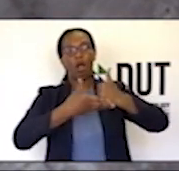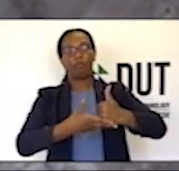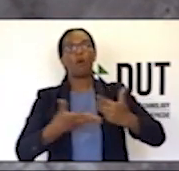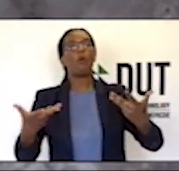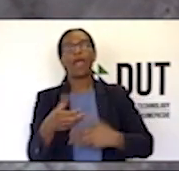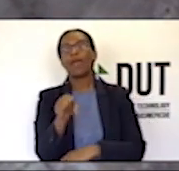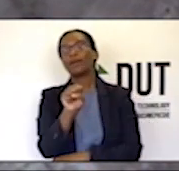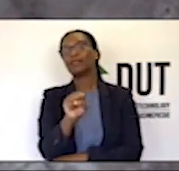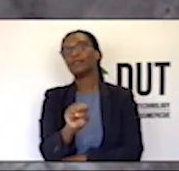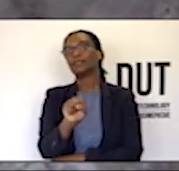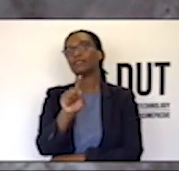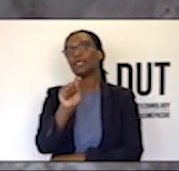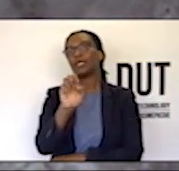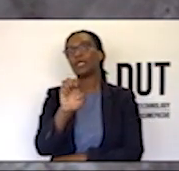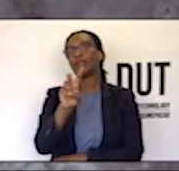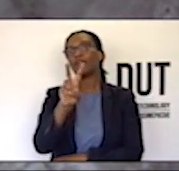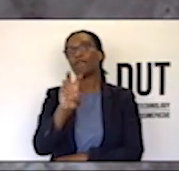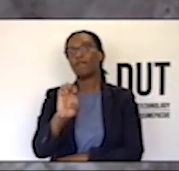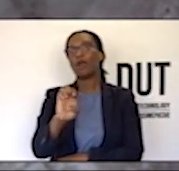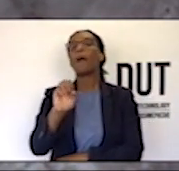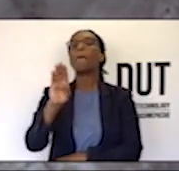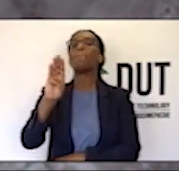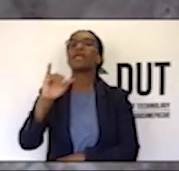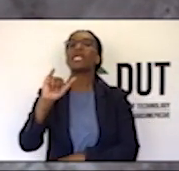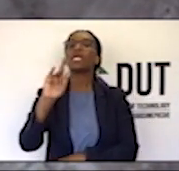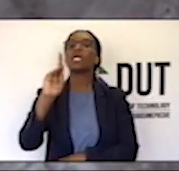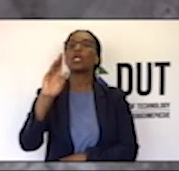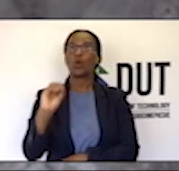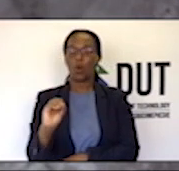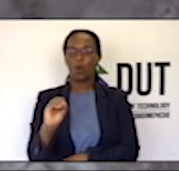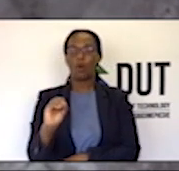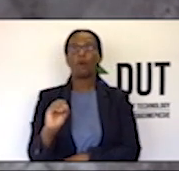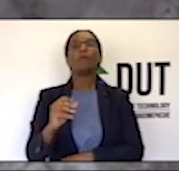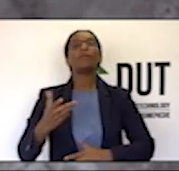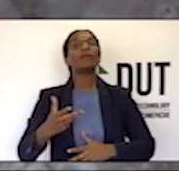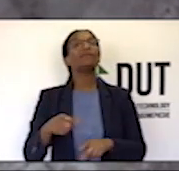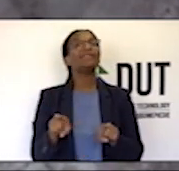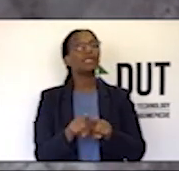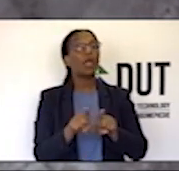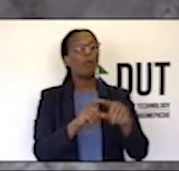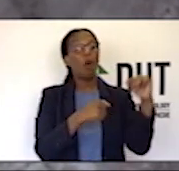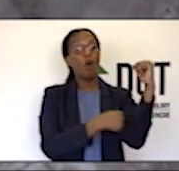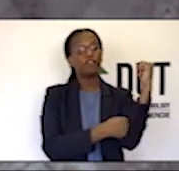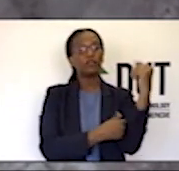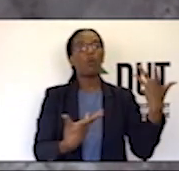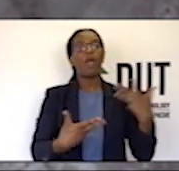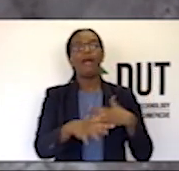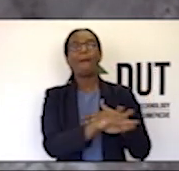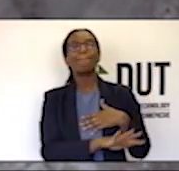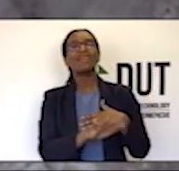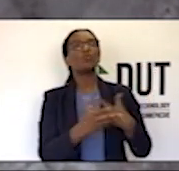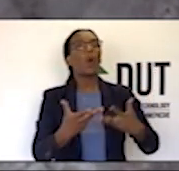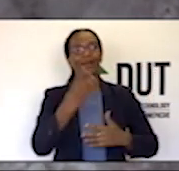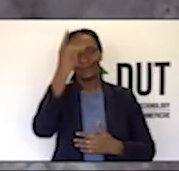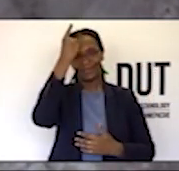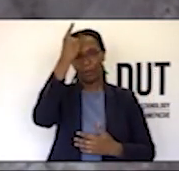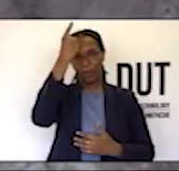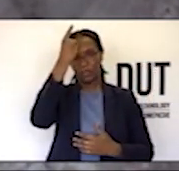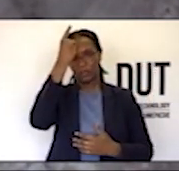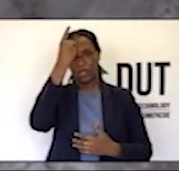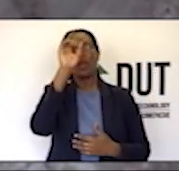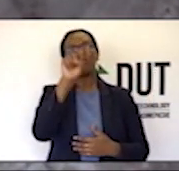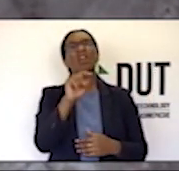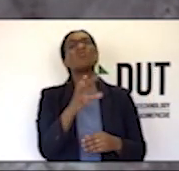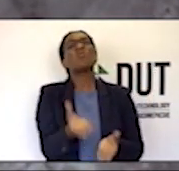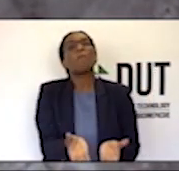Biko campus. Please note that whilst our offices are based in Durban, we also work across all